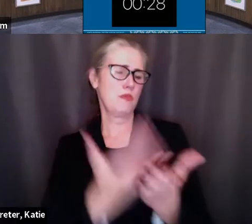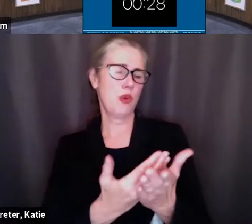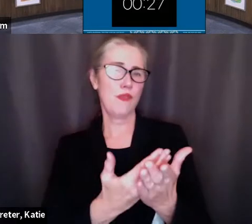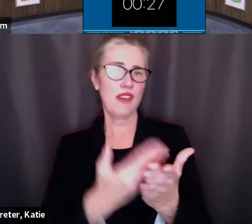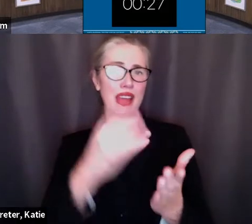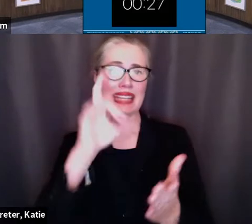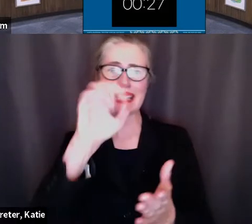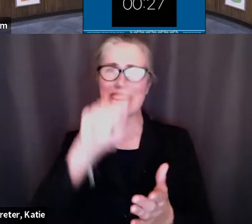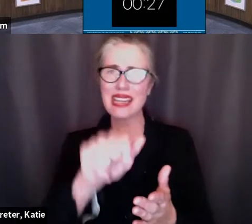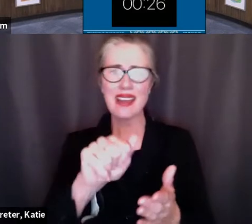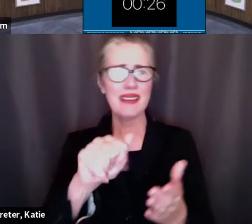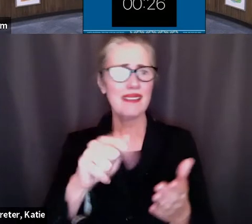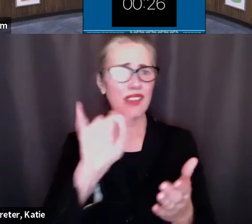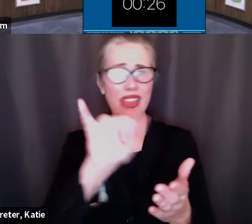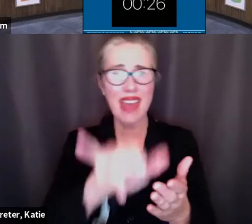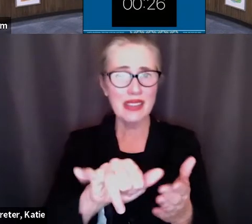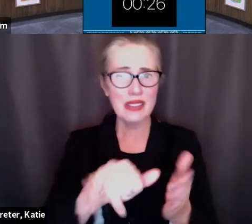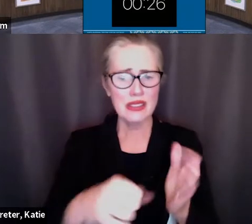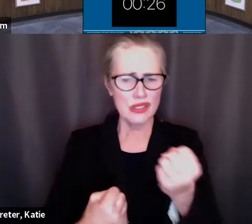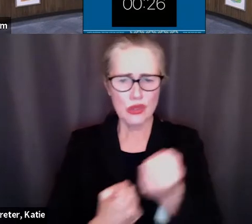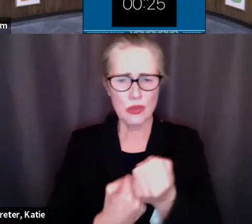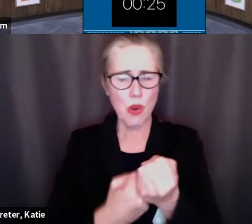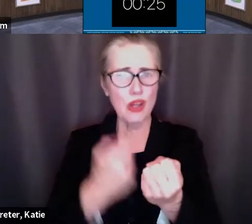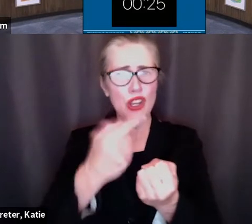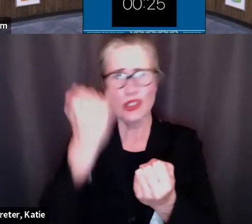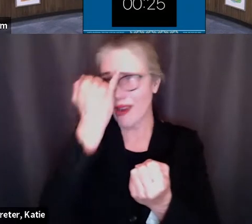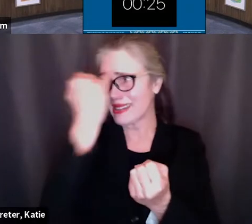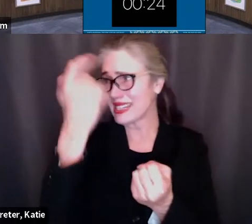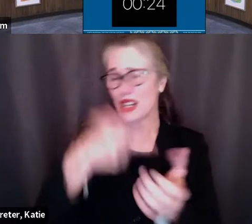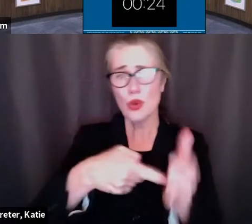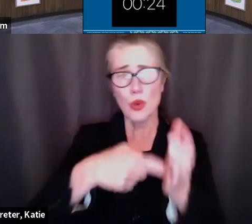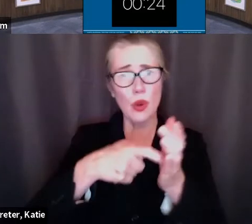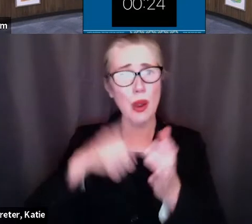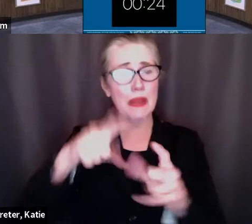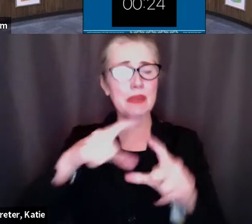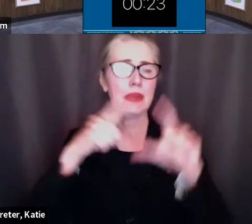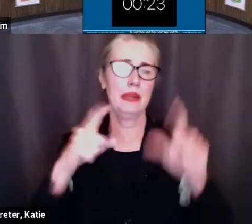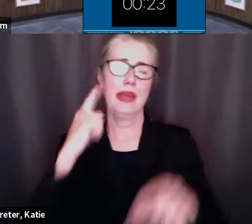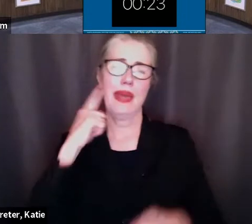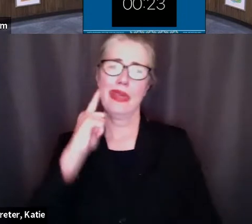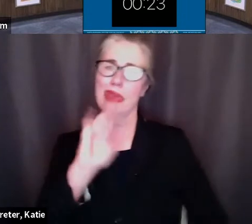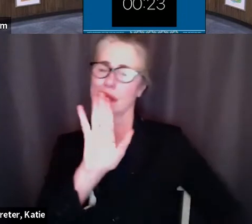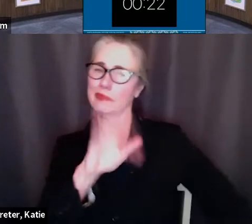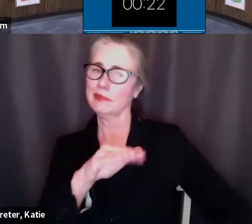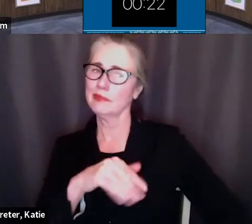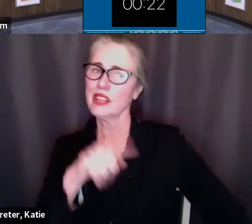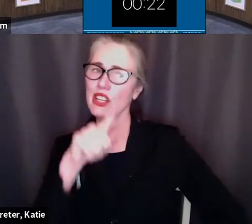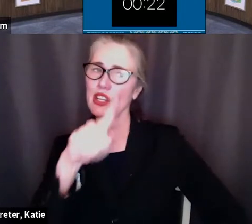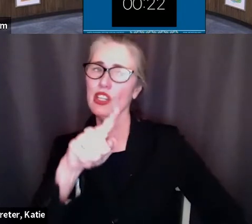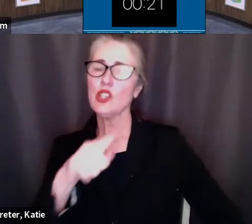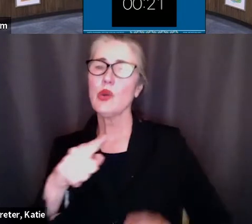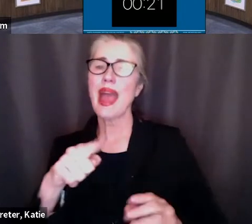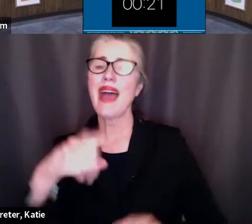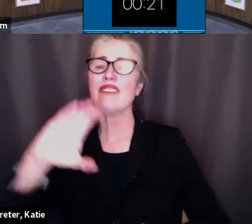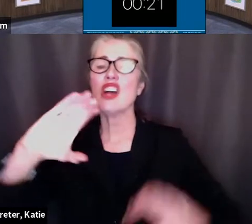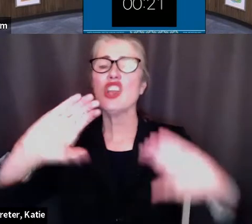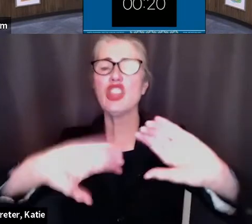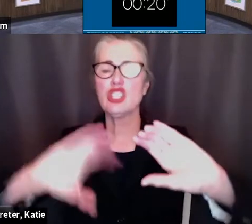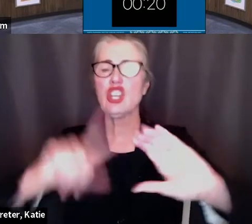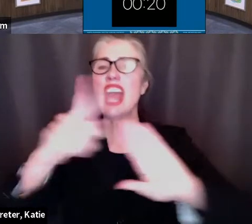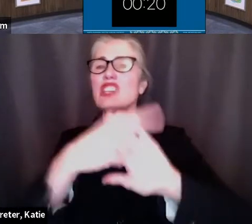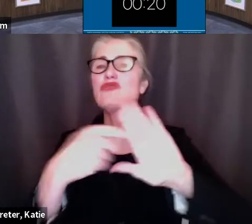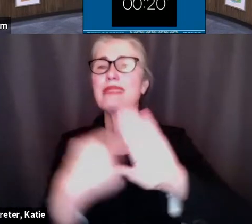a mask and how convenient by the way that you cancel the chat that people